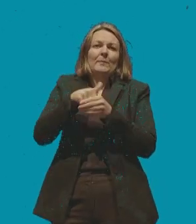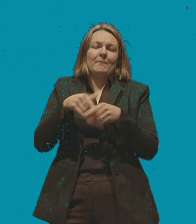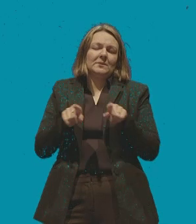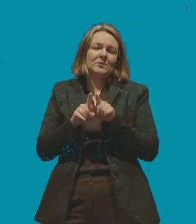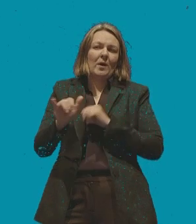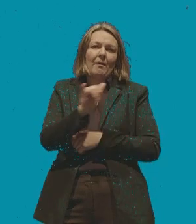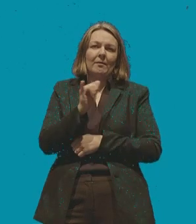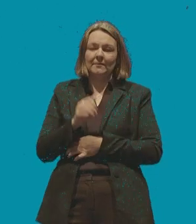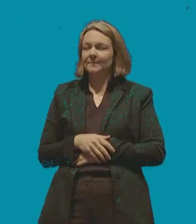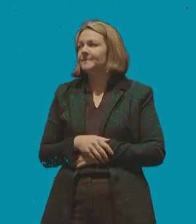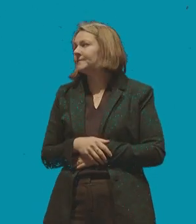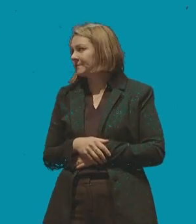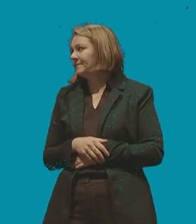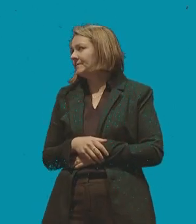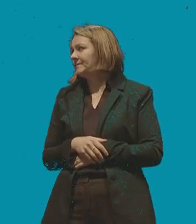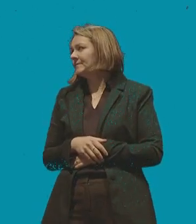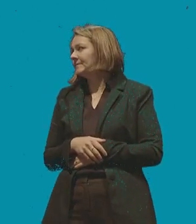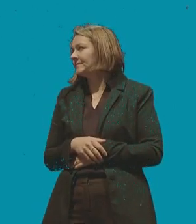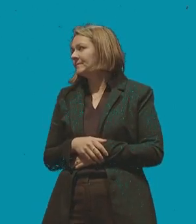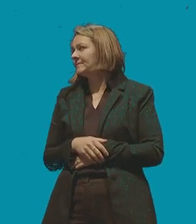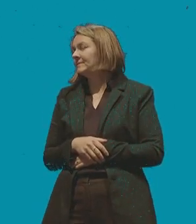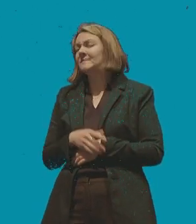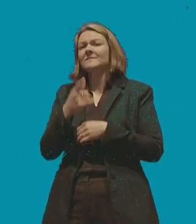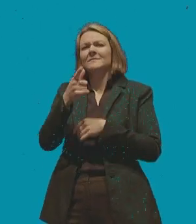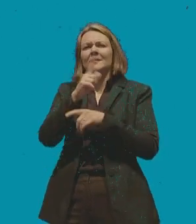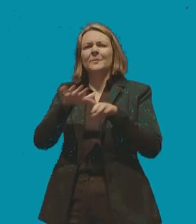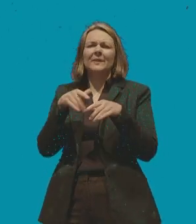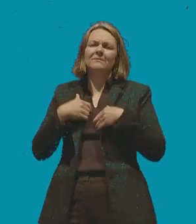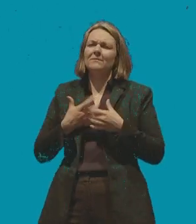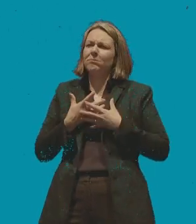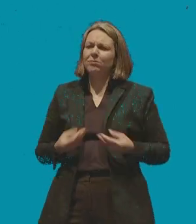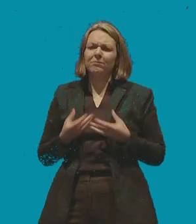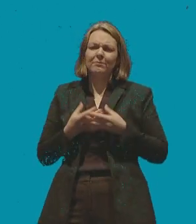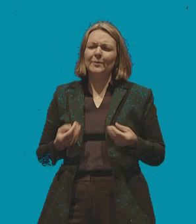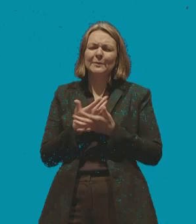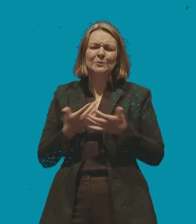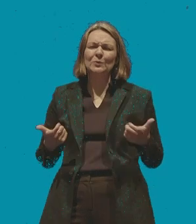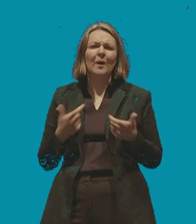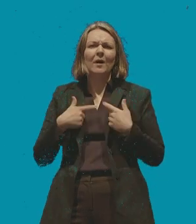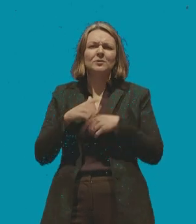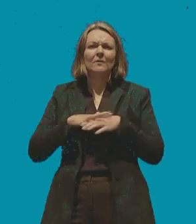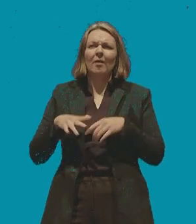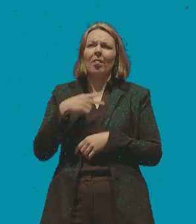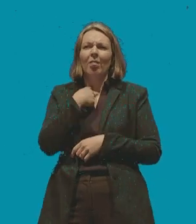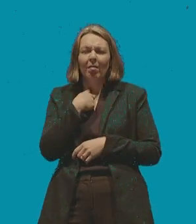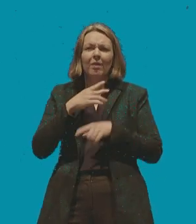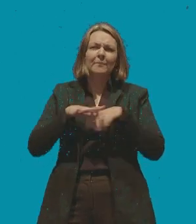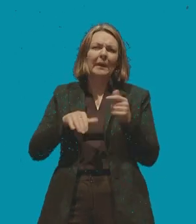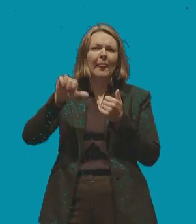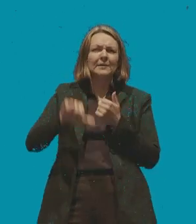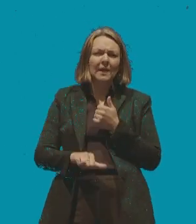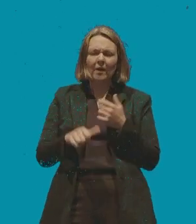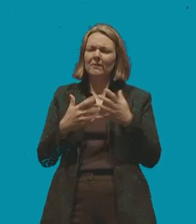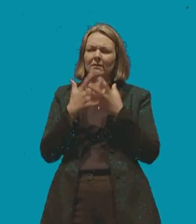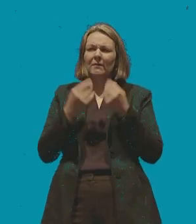around the edges just won't cut it. You've been through too much. Our members have been through too much to be let down, and even though we're not